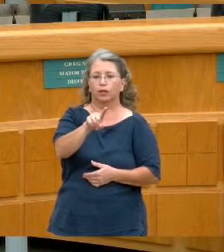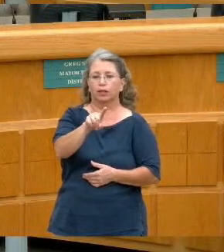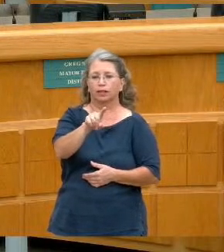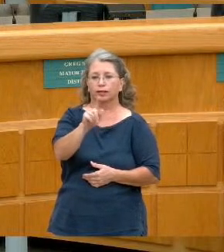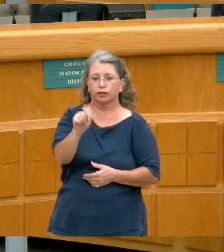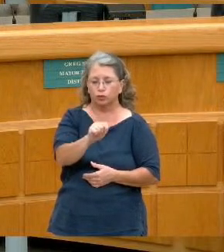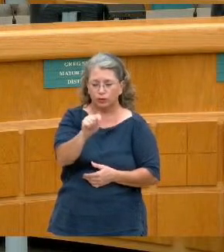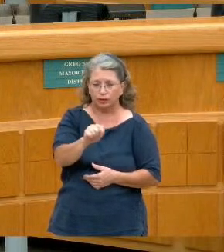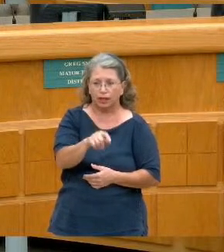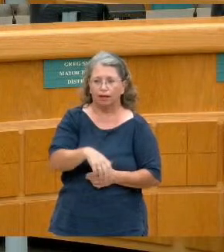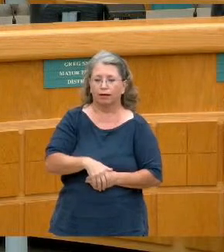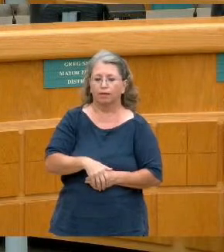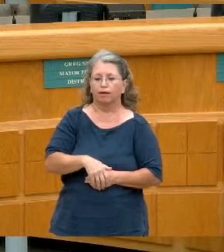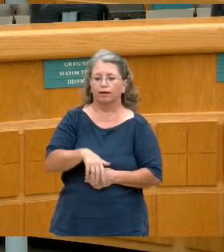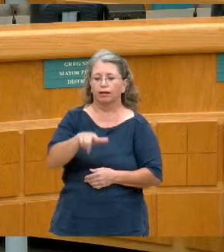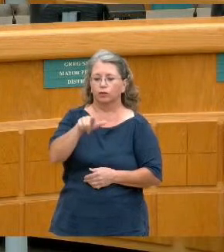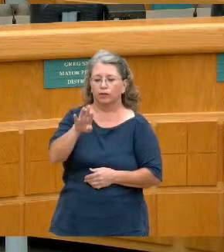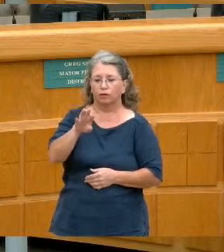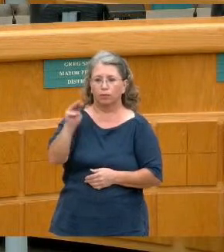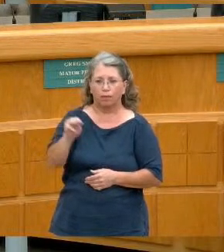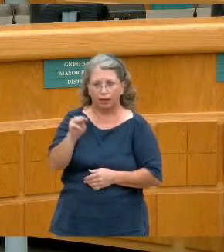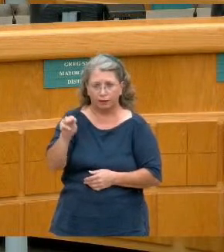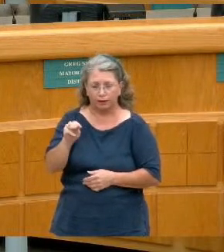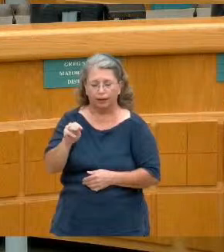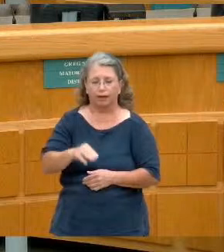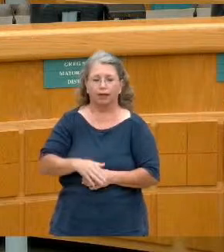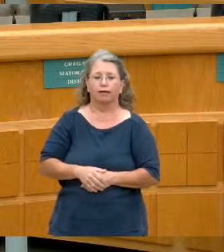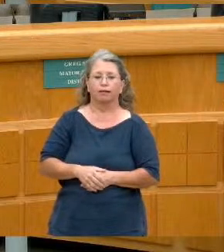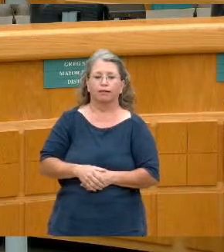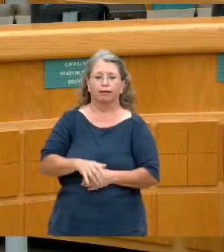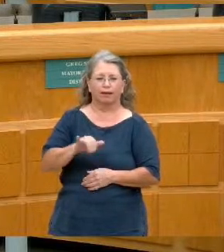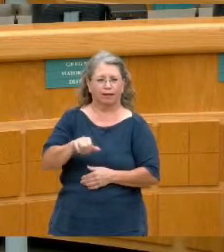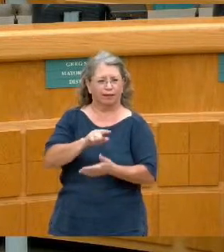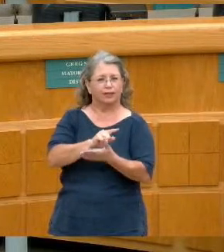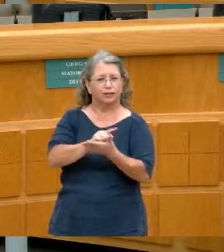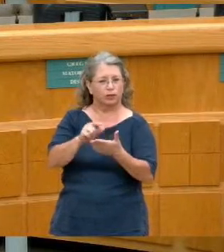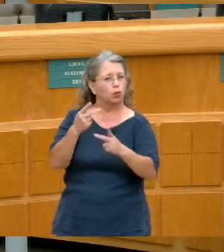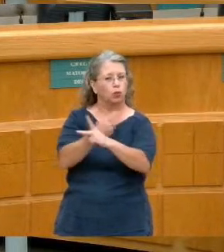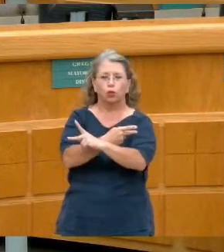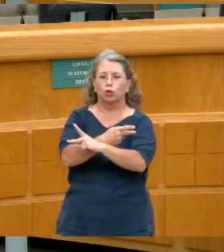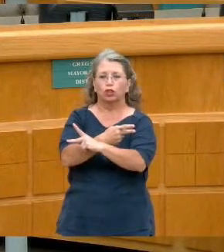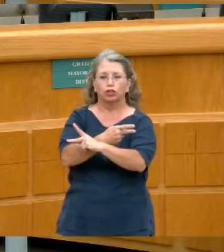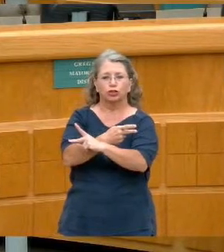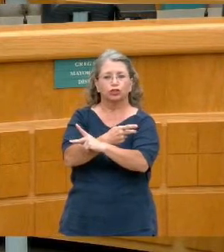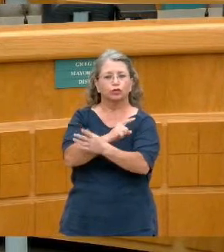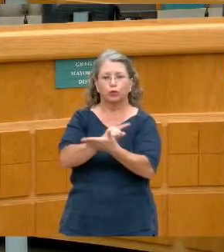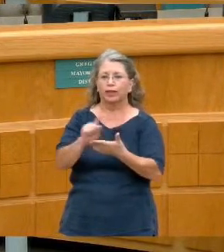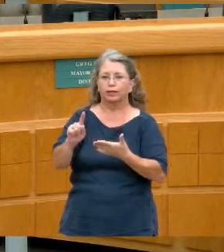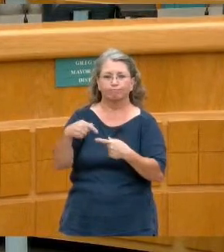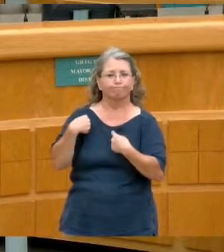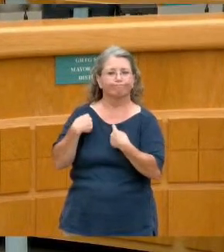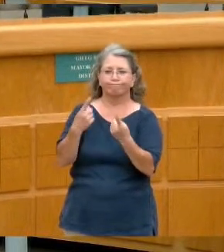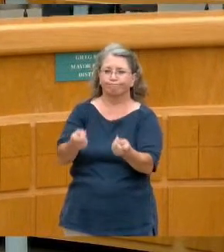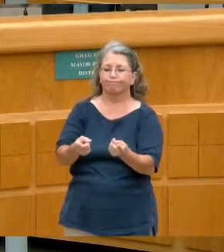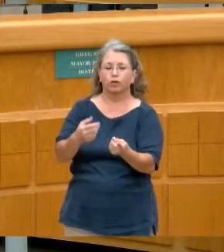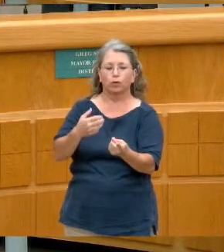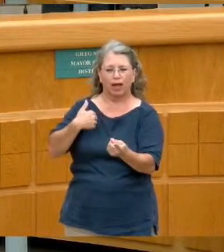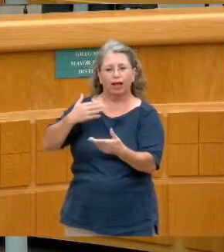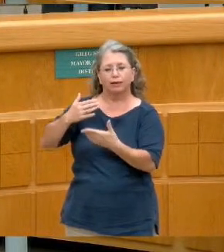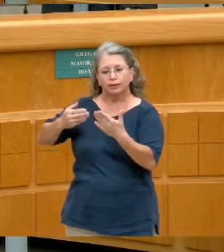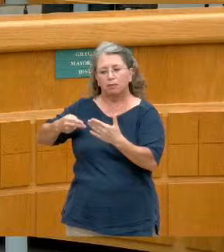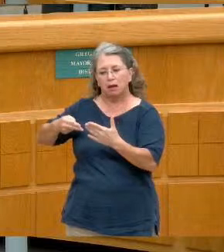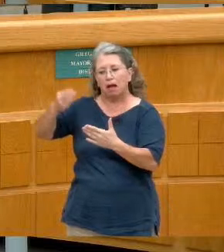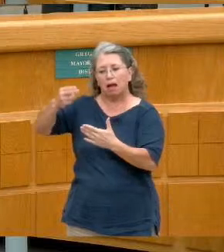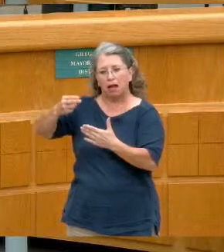was Tuesday, 24 on Monday of this week. So this is our worst week. We've had some pretty high weeks, especially when we had